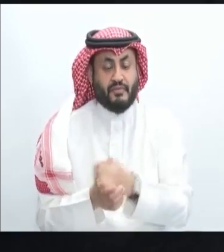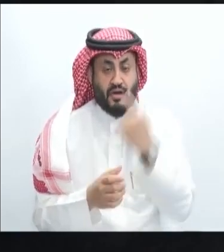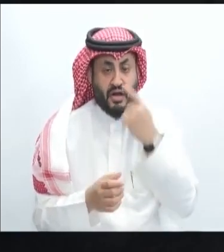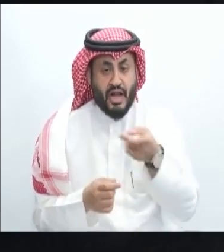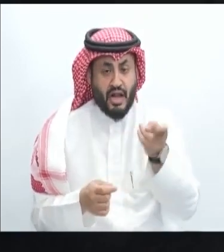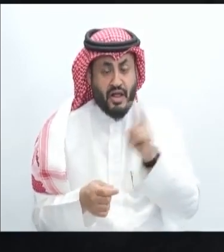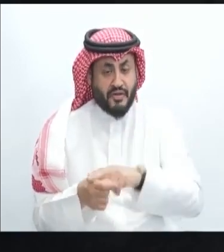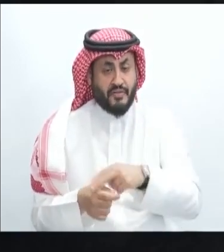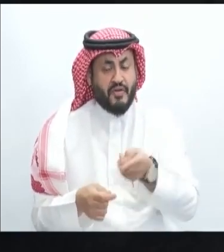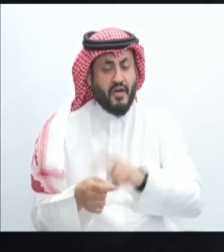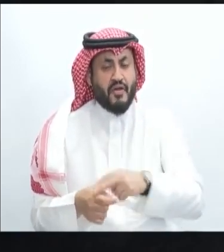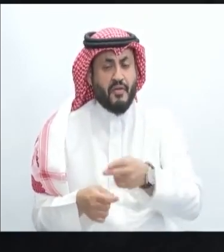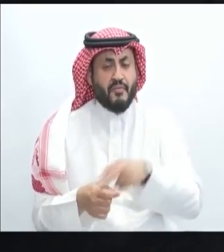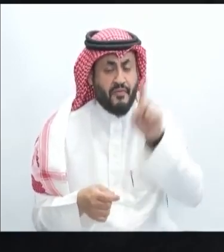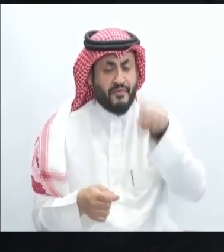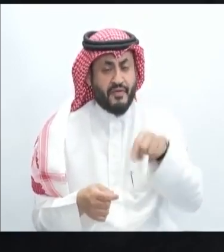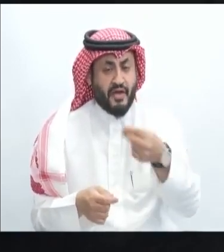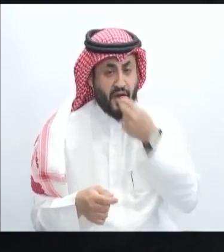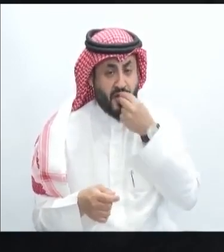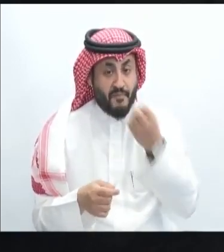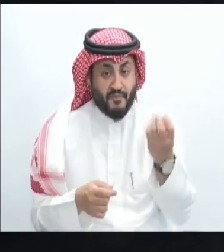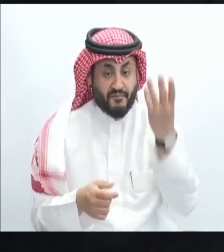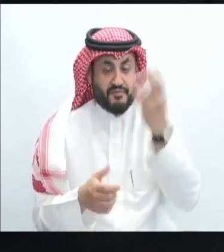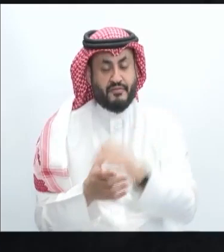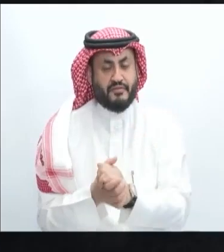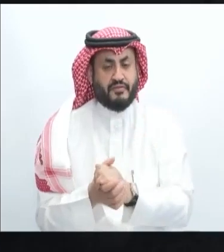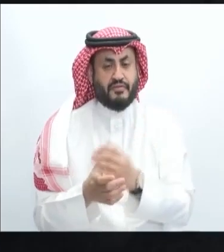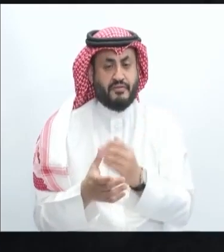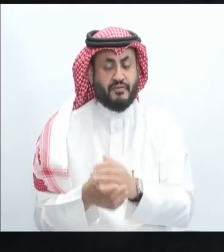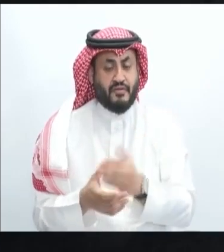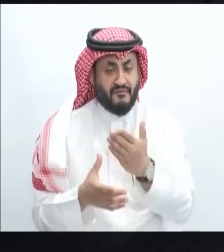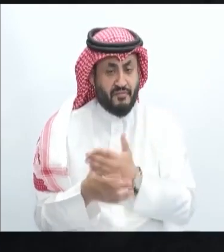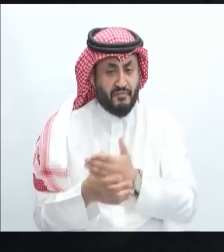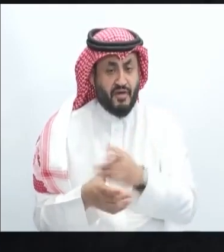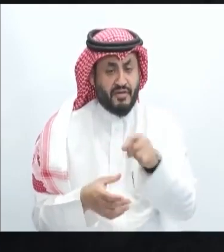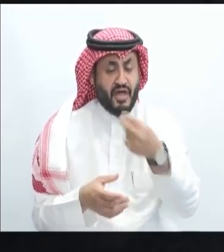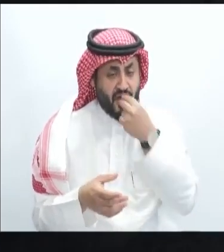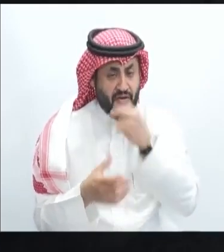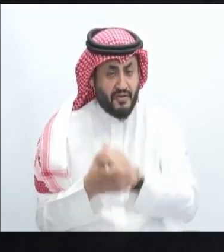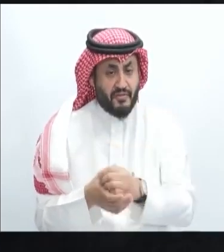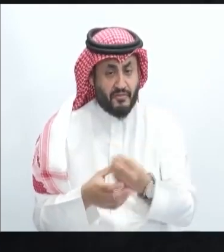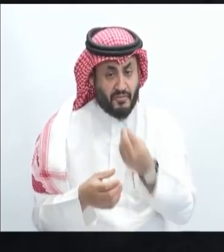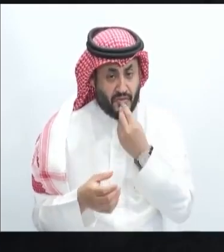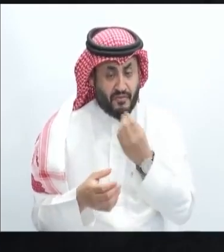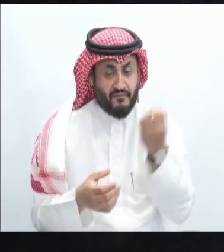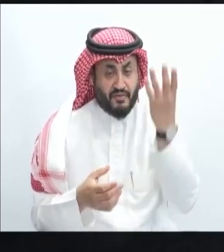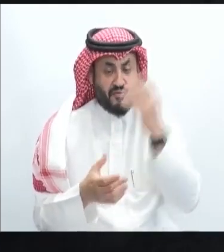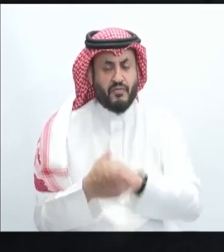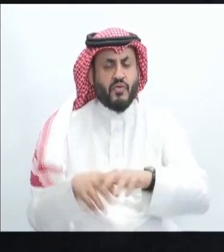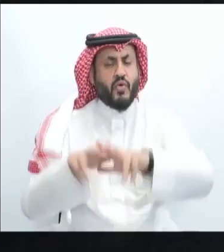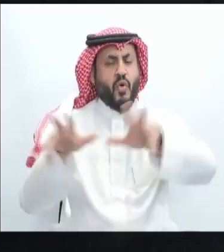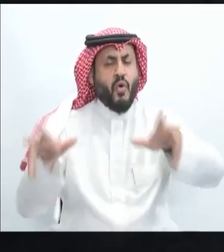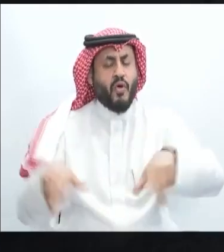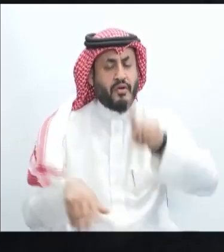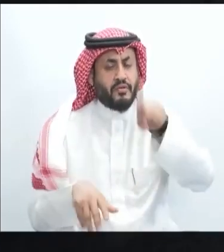having breakfast every day. Because when you have good breakfast, then the rest of your day will be